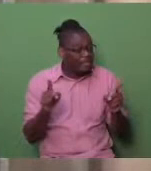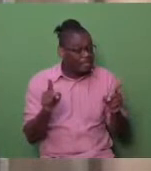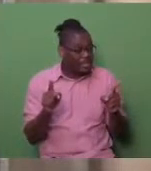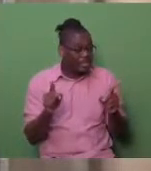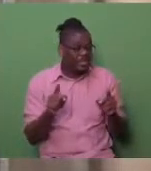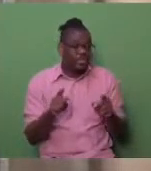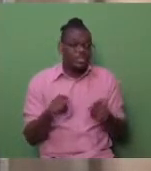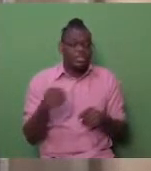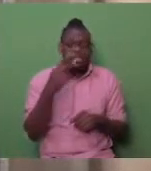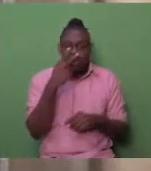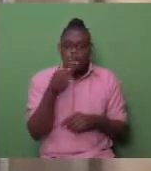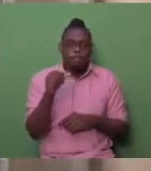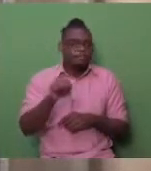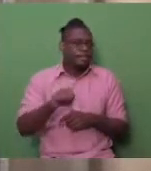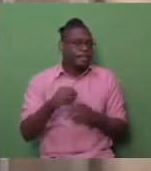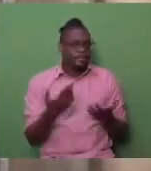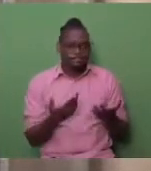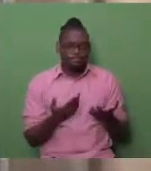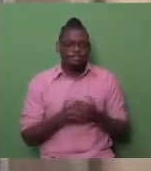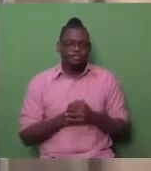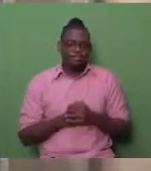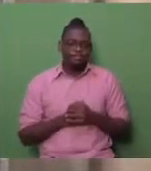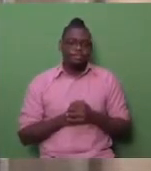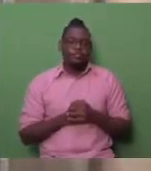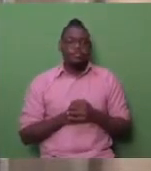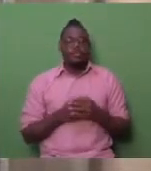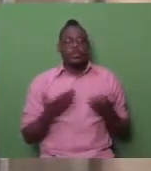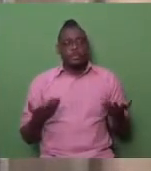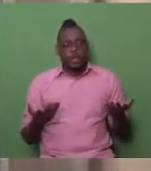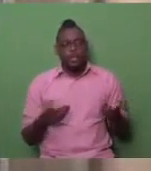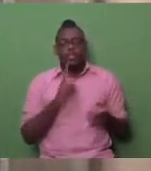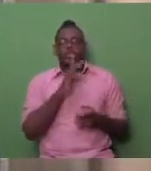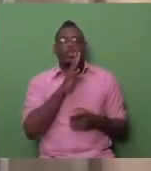almost everyone uses water. Everyone uses water.